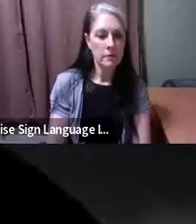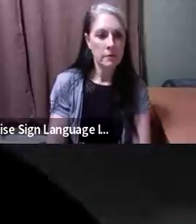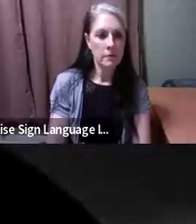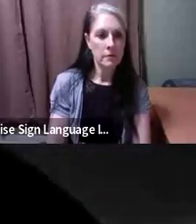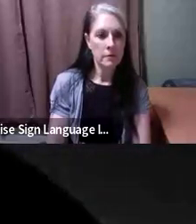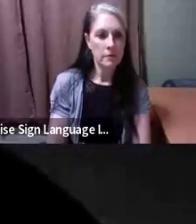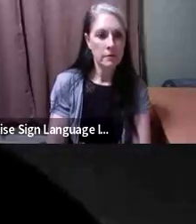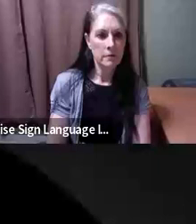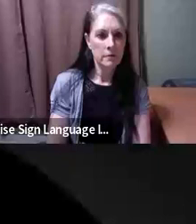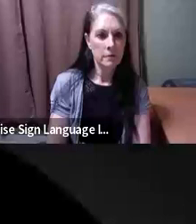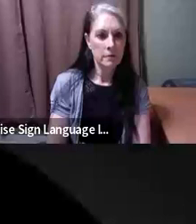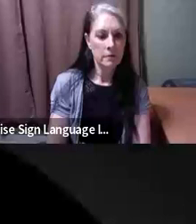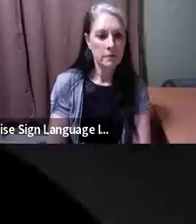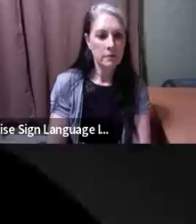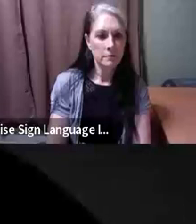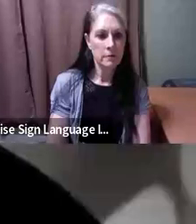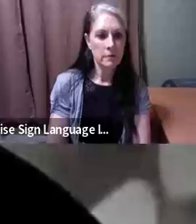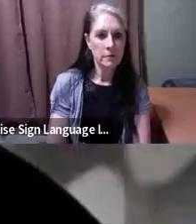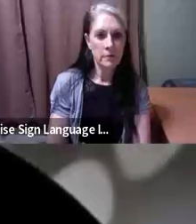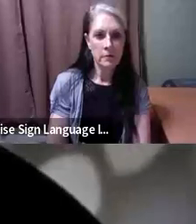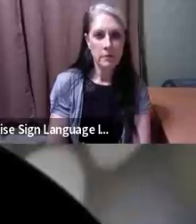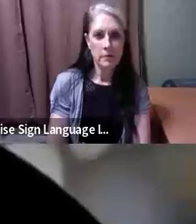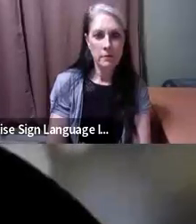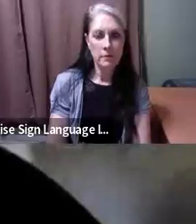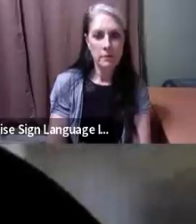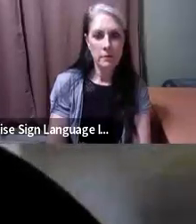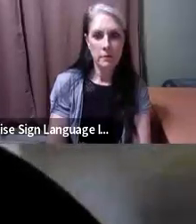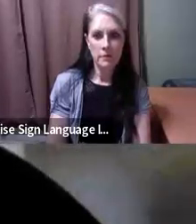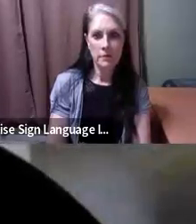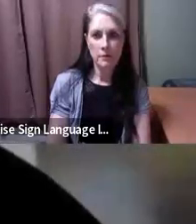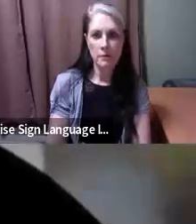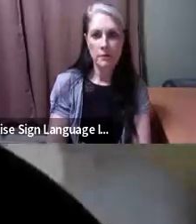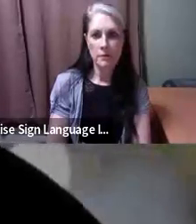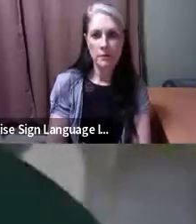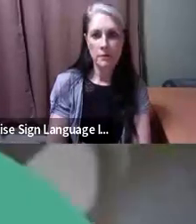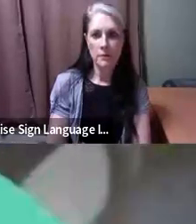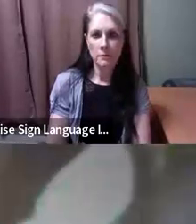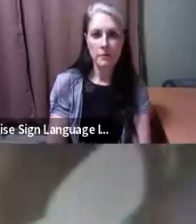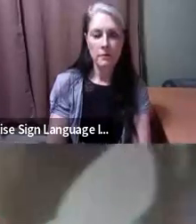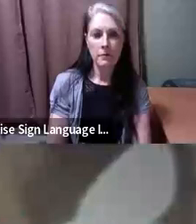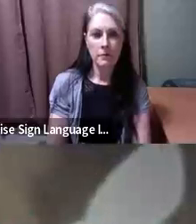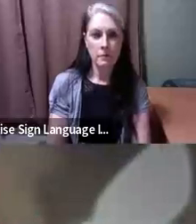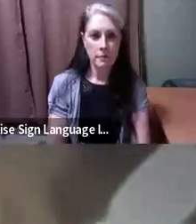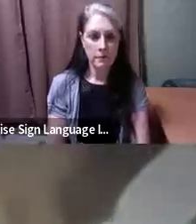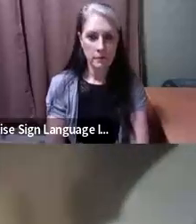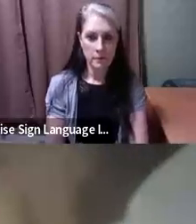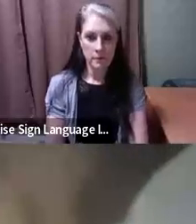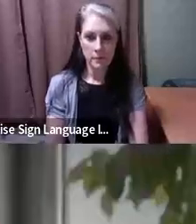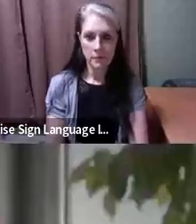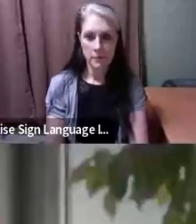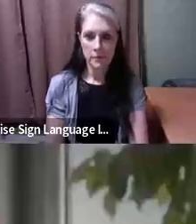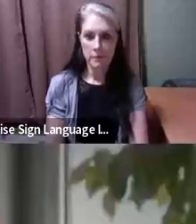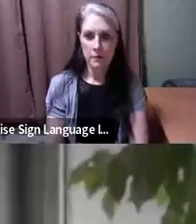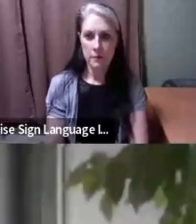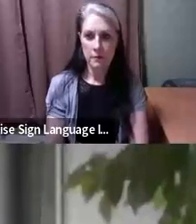and stigmatize people with disabilities. While it's common to use language like Insane,